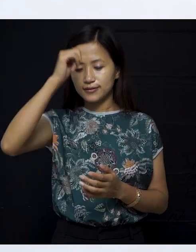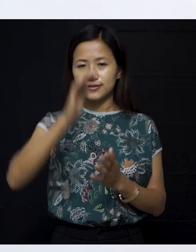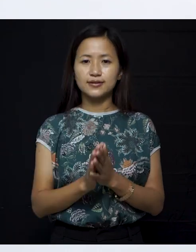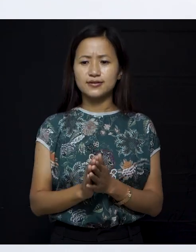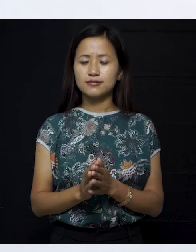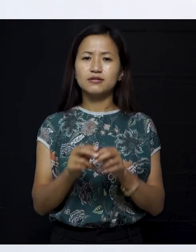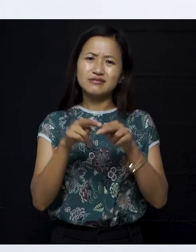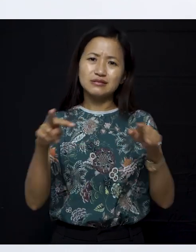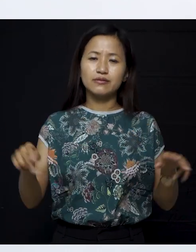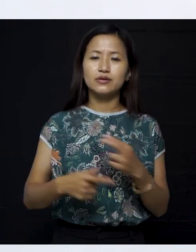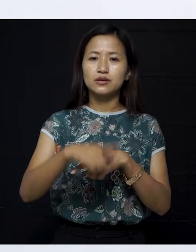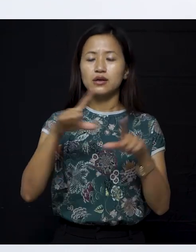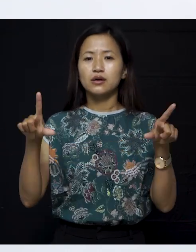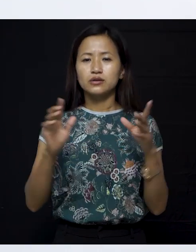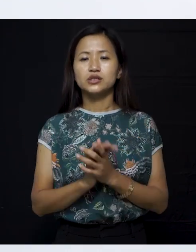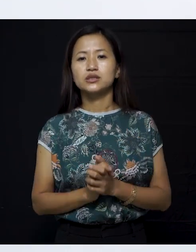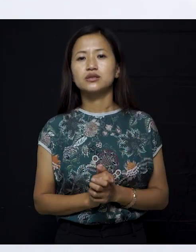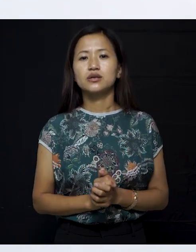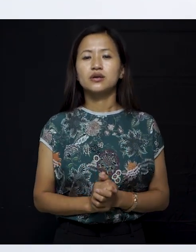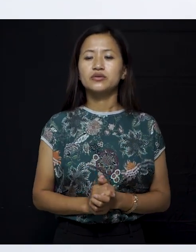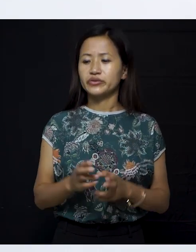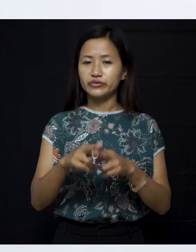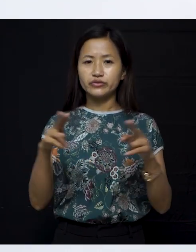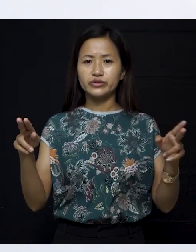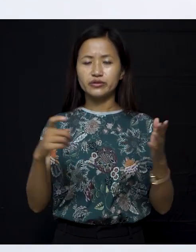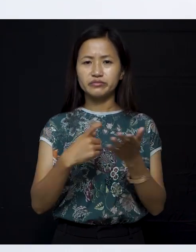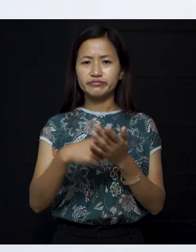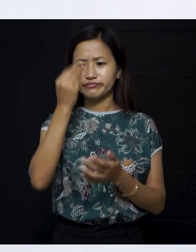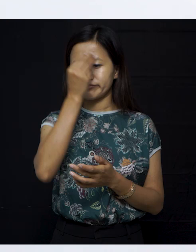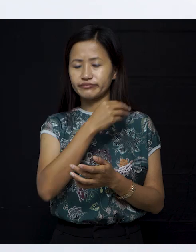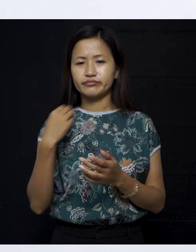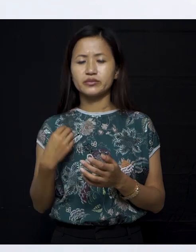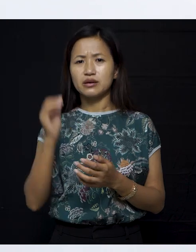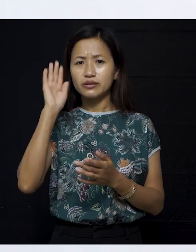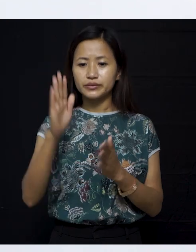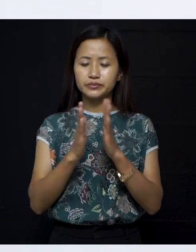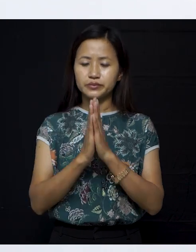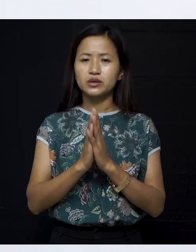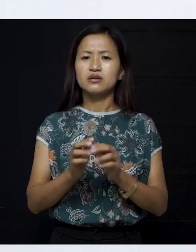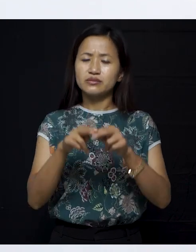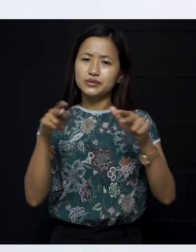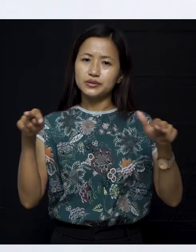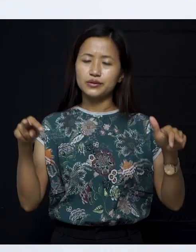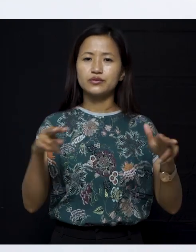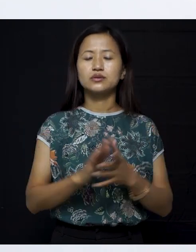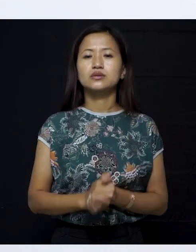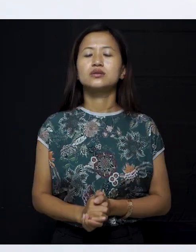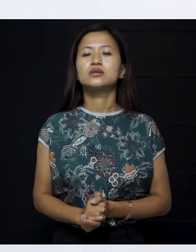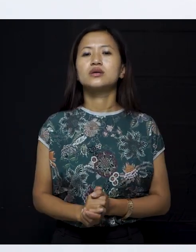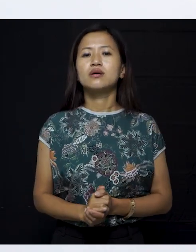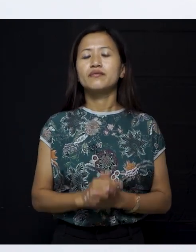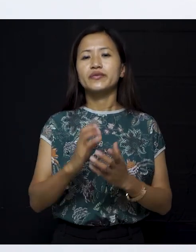different languages, they have different religion. Some of them are Buddhists, some of them are Hindus, while